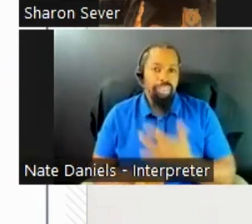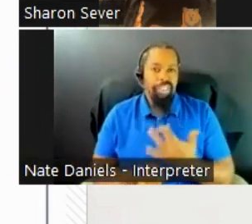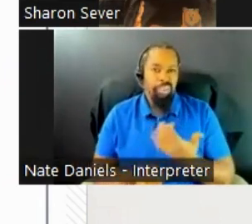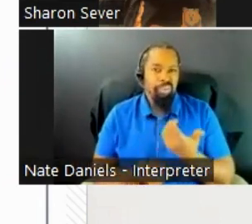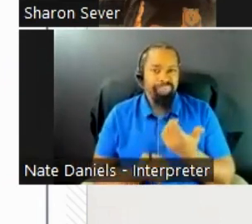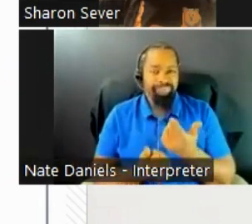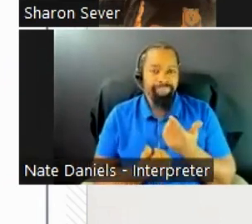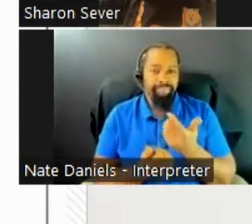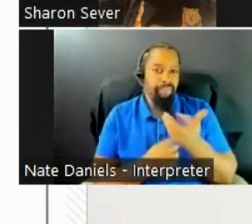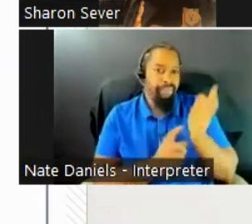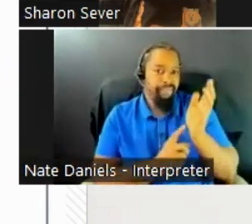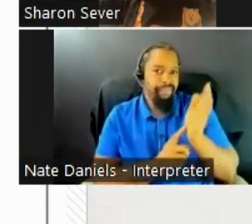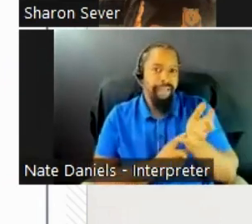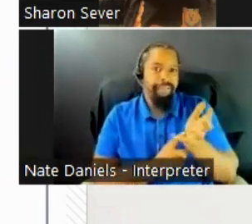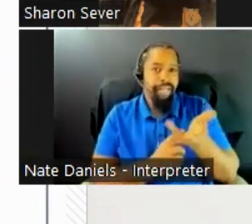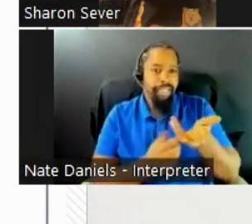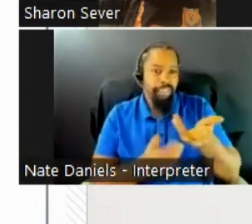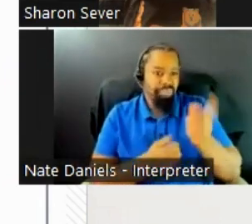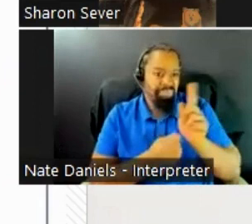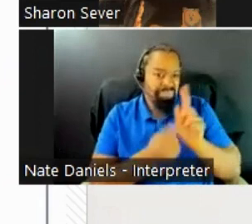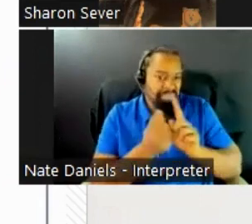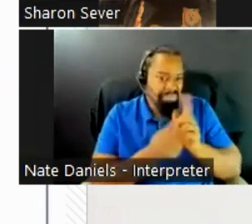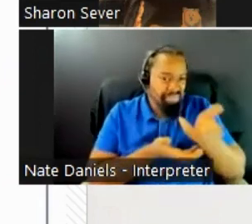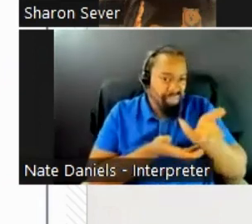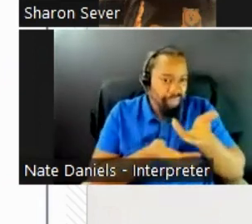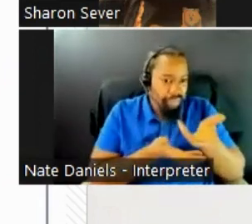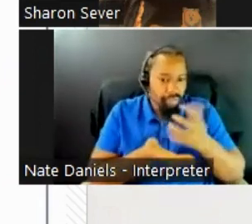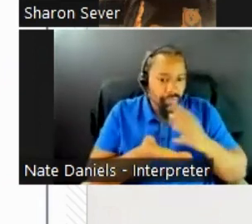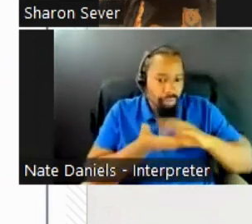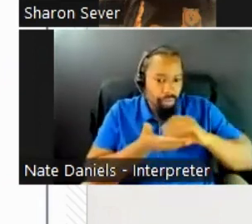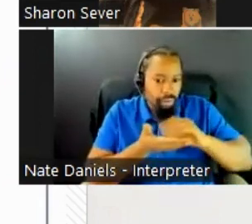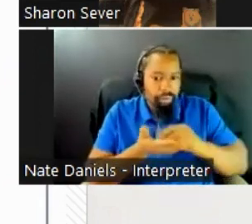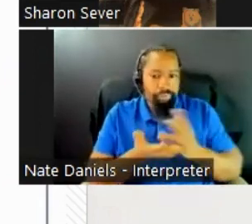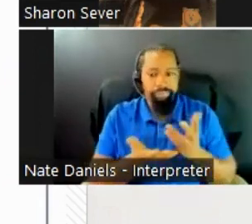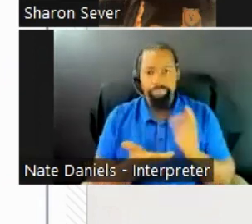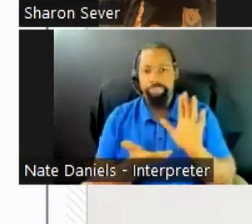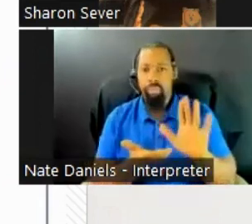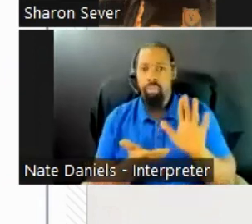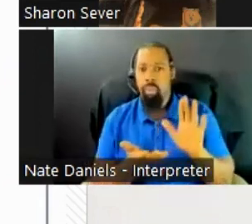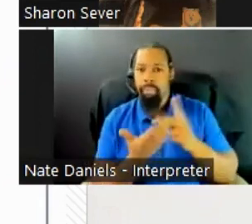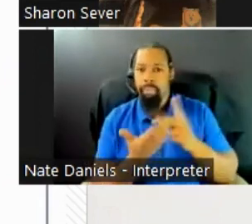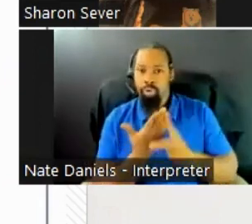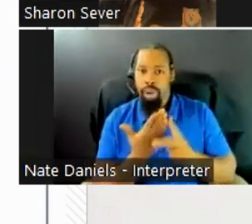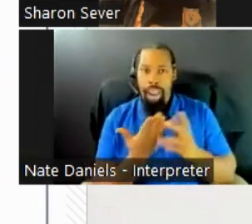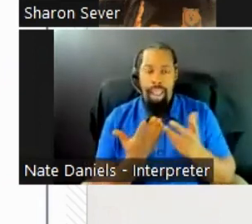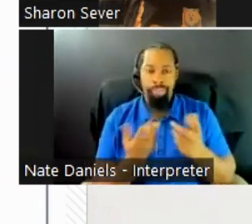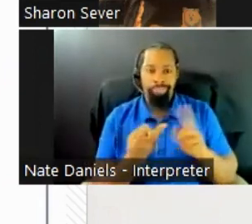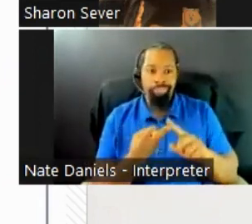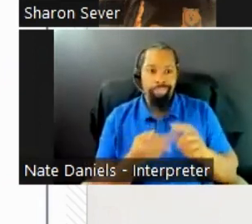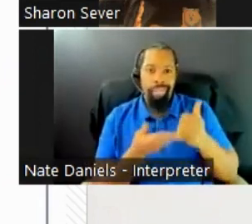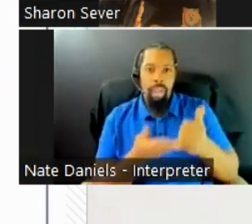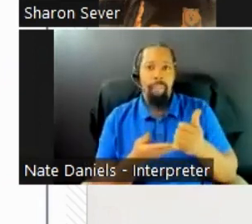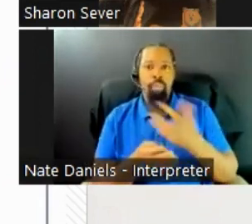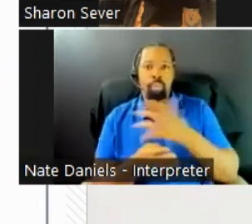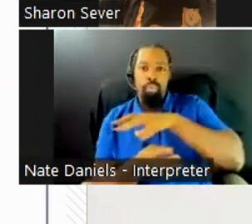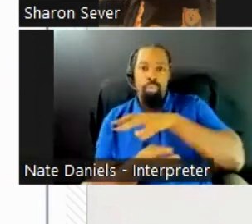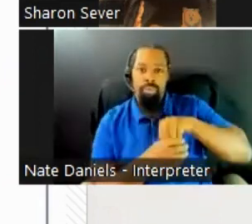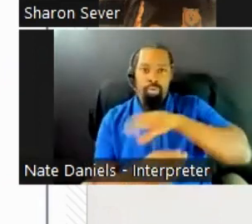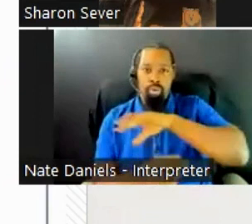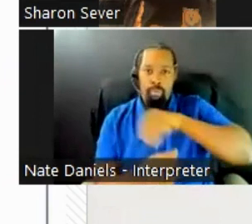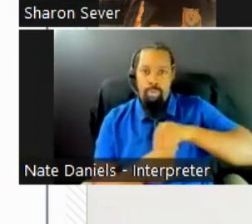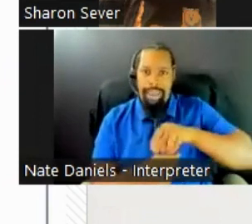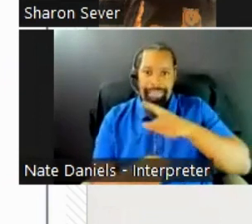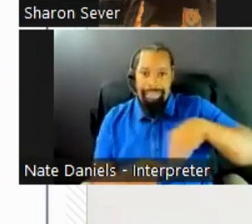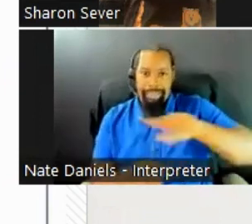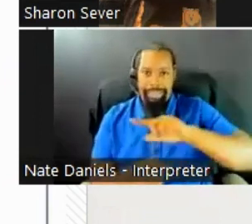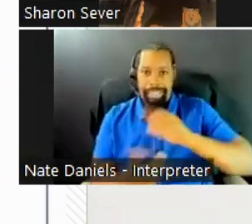tomorrow to get to know your program, help you incorporate these lessons into your semester. And also we can answer any questions